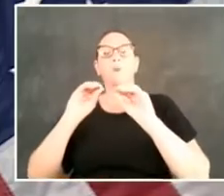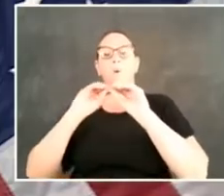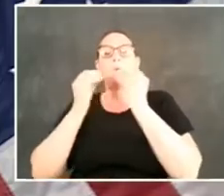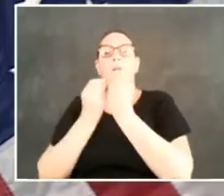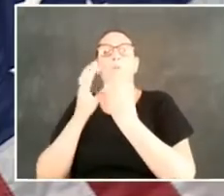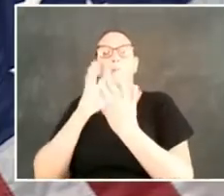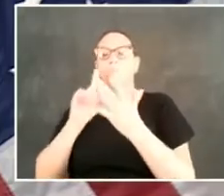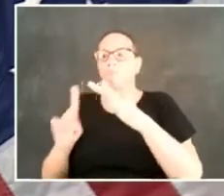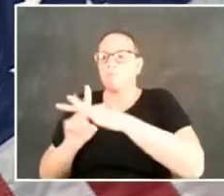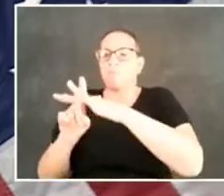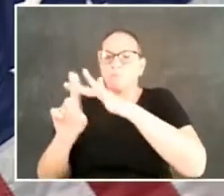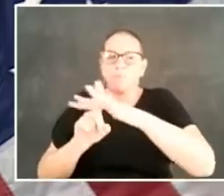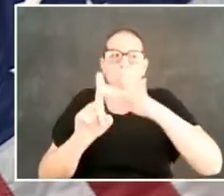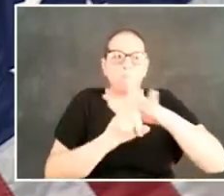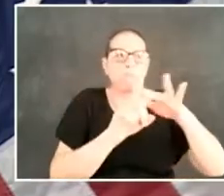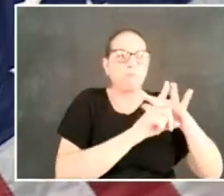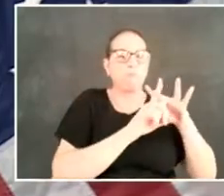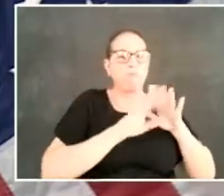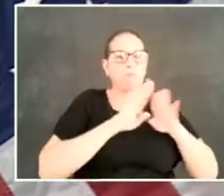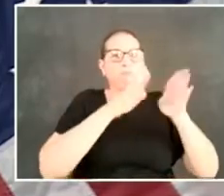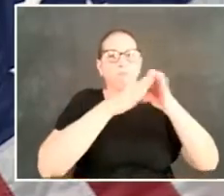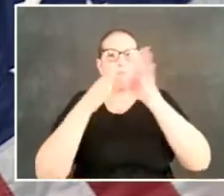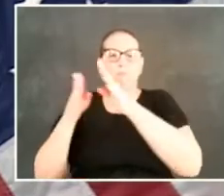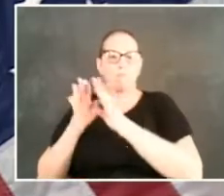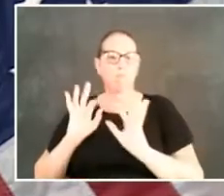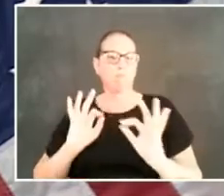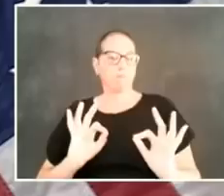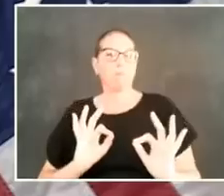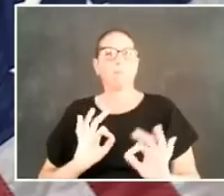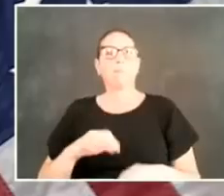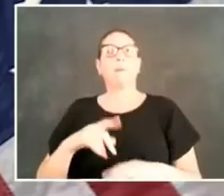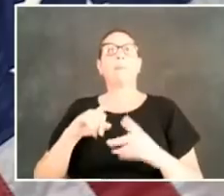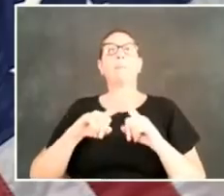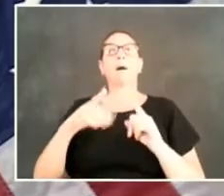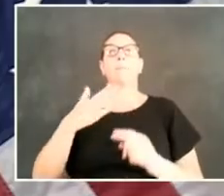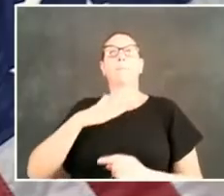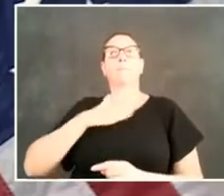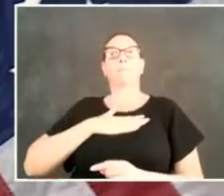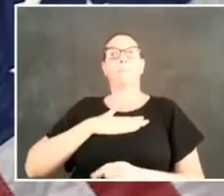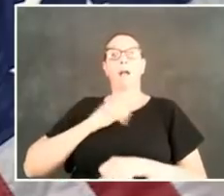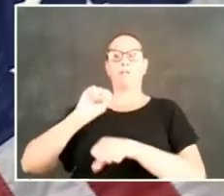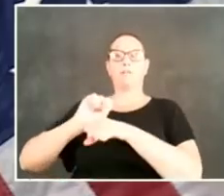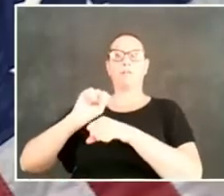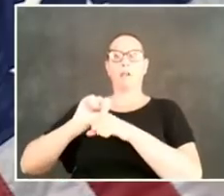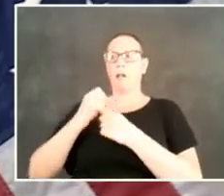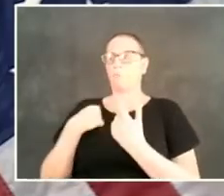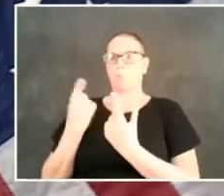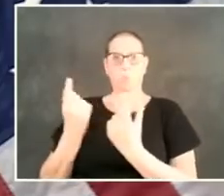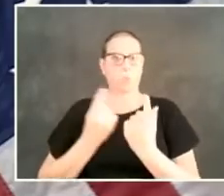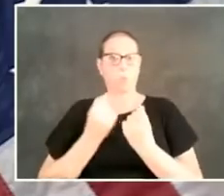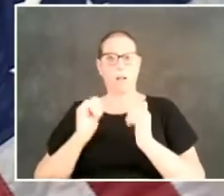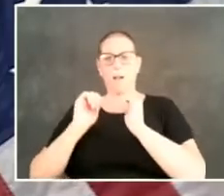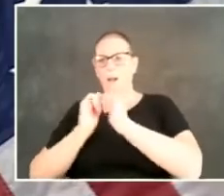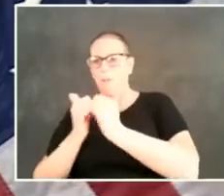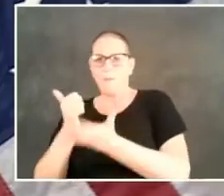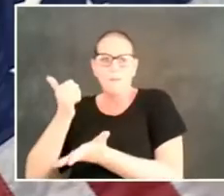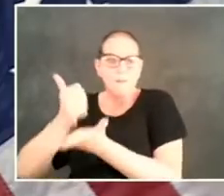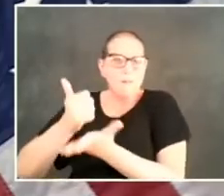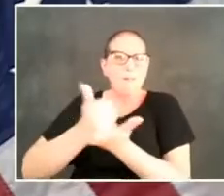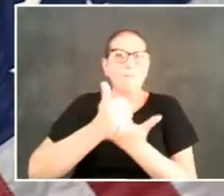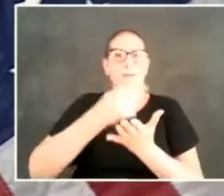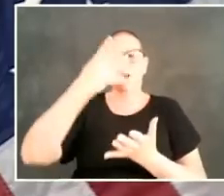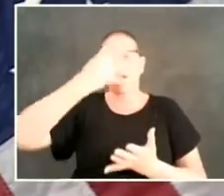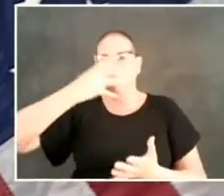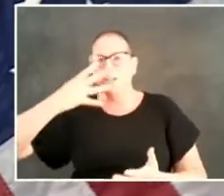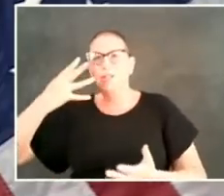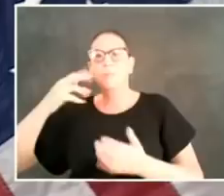job, it kind of comes back to where we started, Gail, is the best thing we can do for immigrant small business is get through this as quickly as